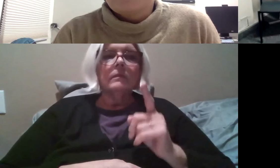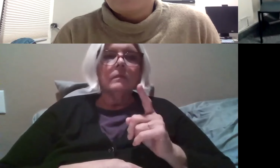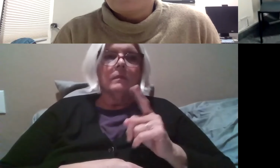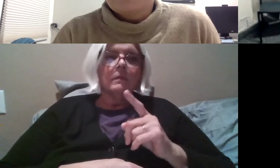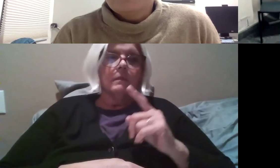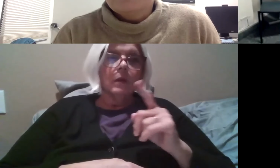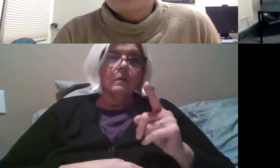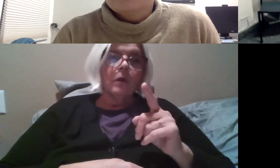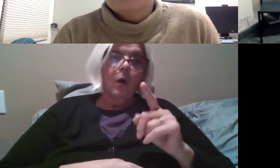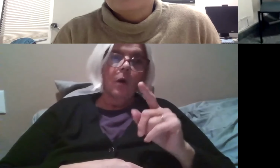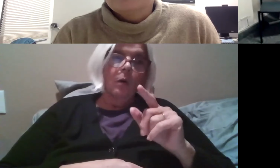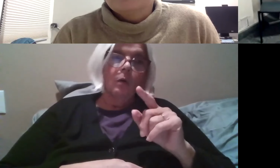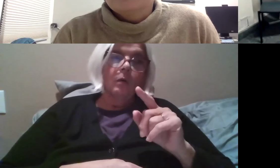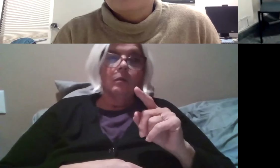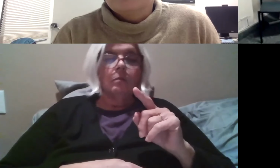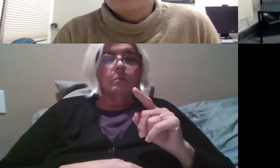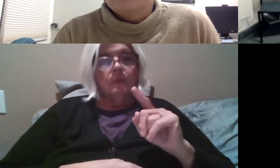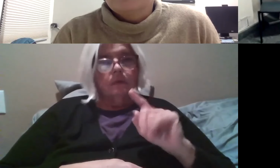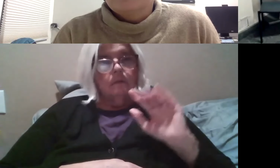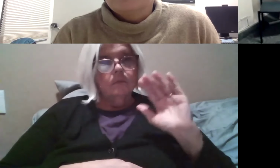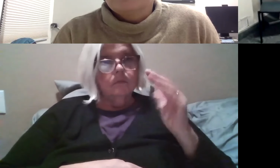saying so, that